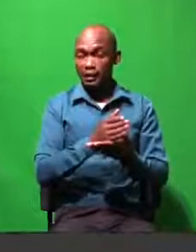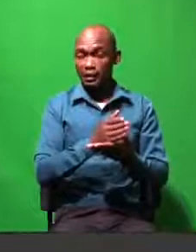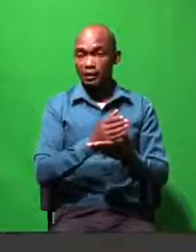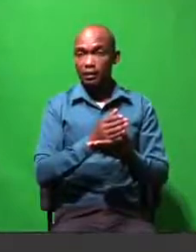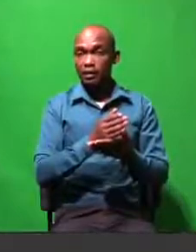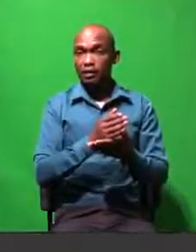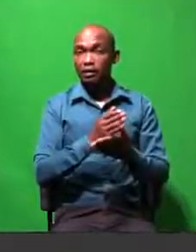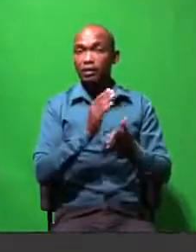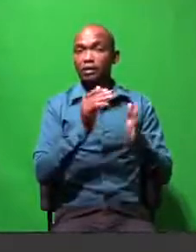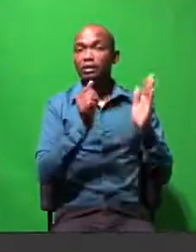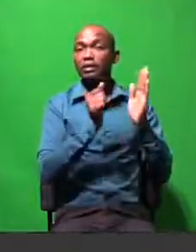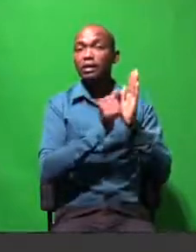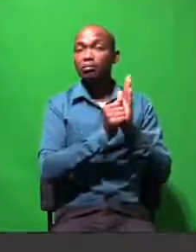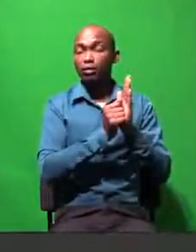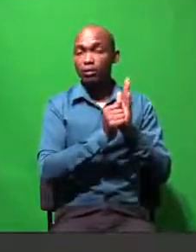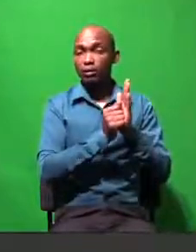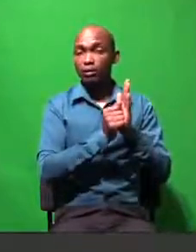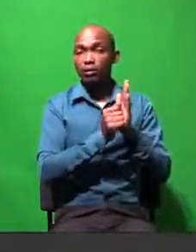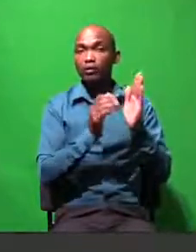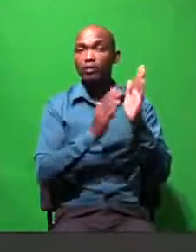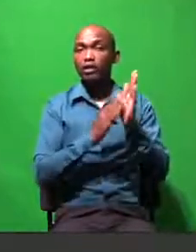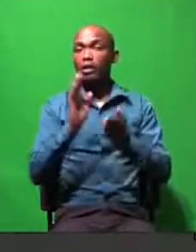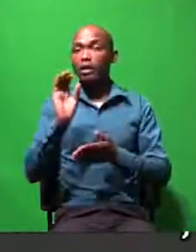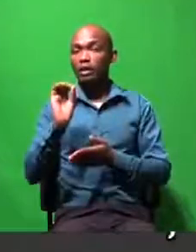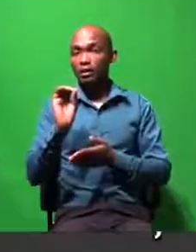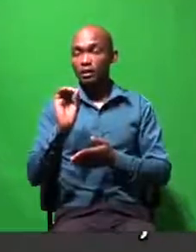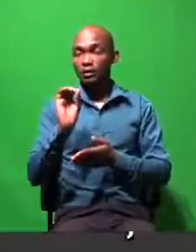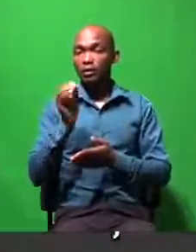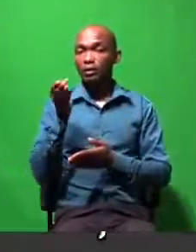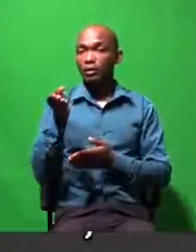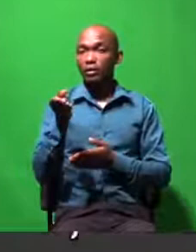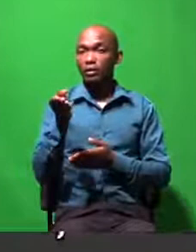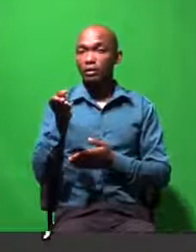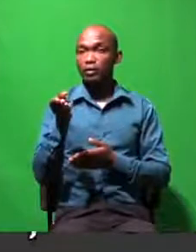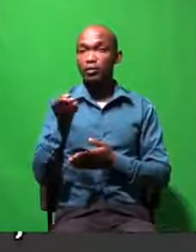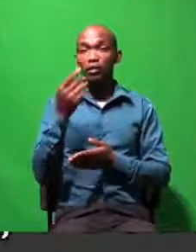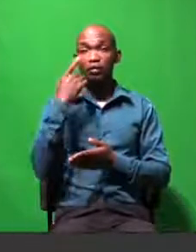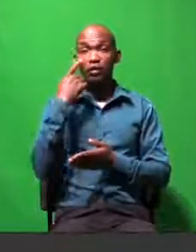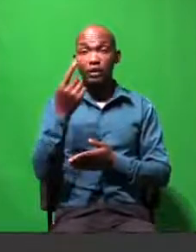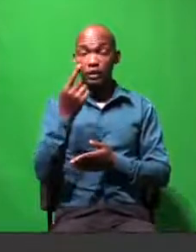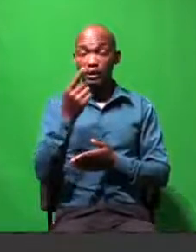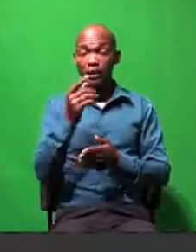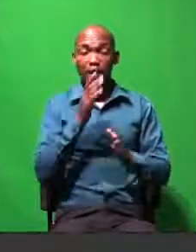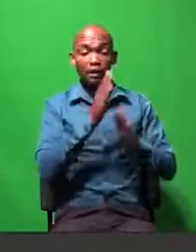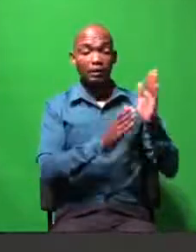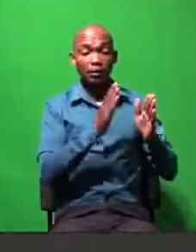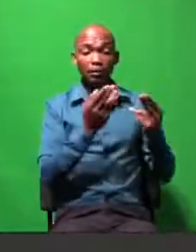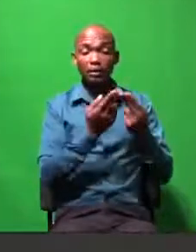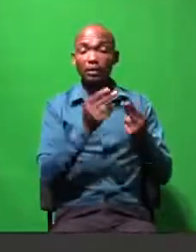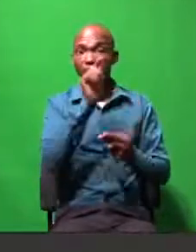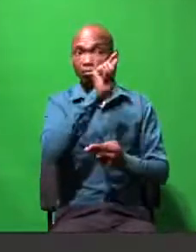and this one. So here angle is 90 degrees. It's always not written, but you see such